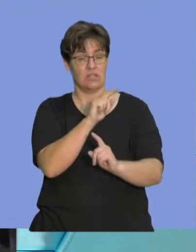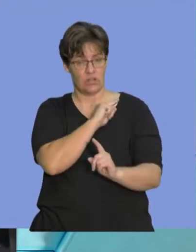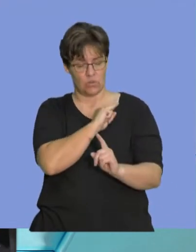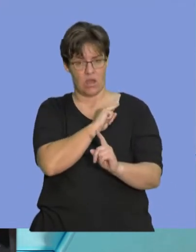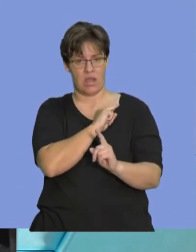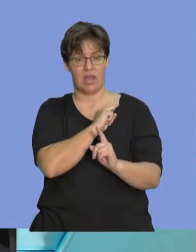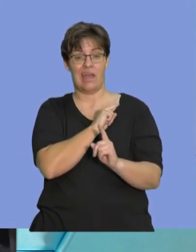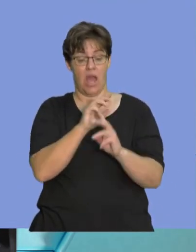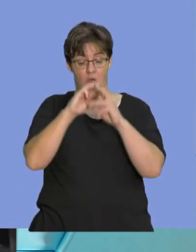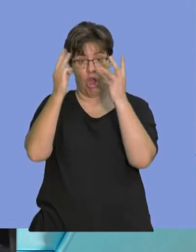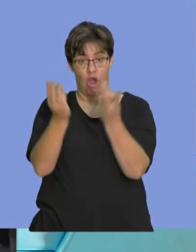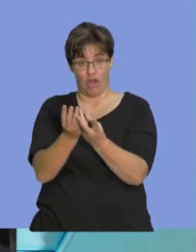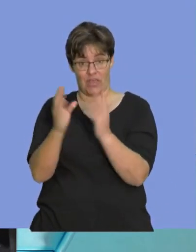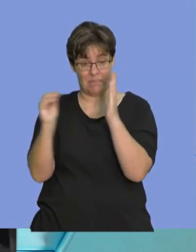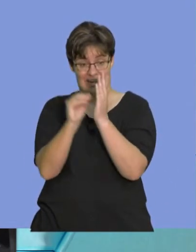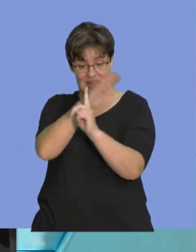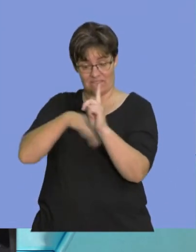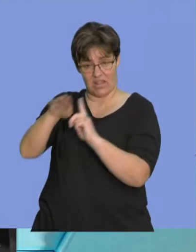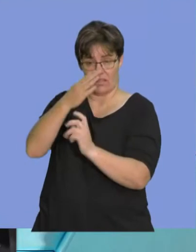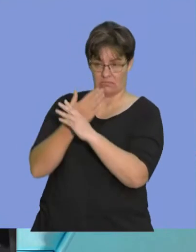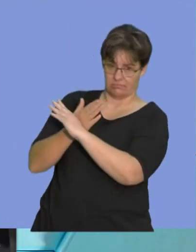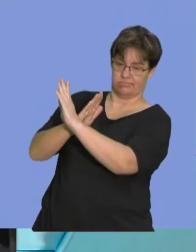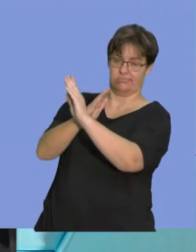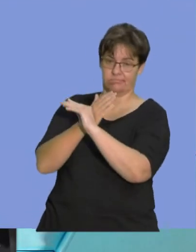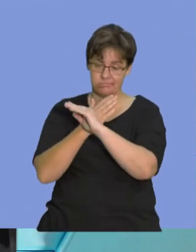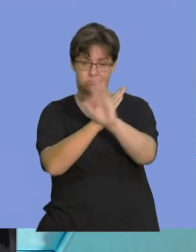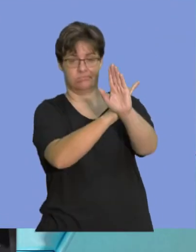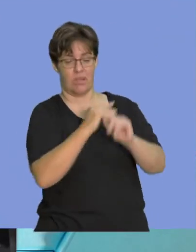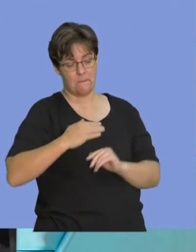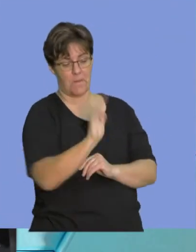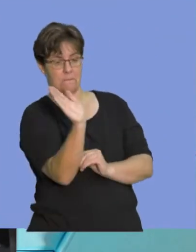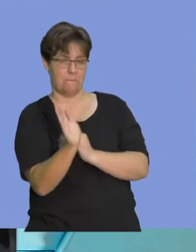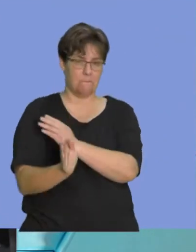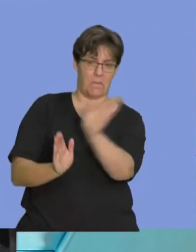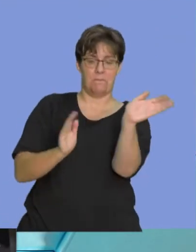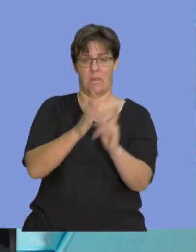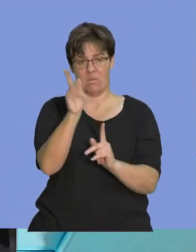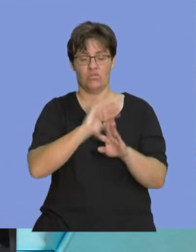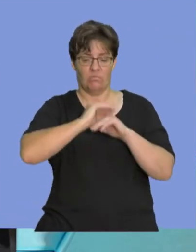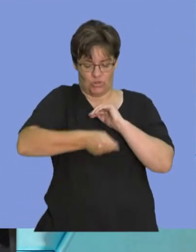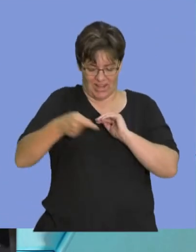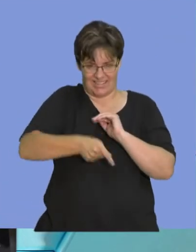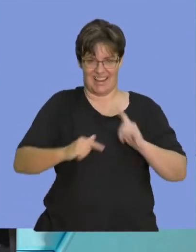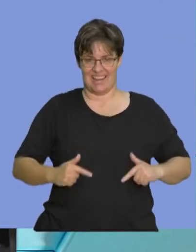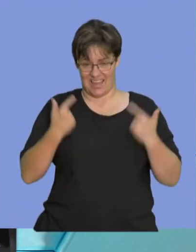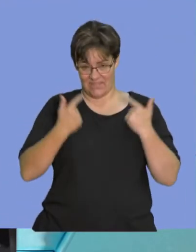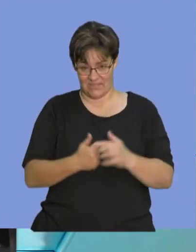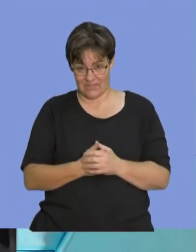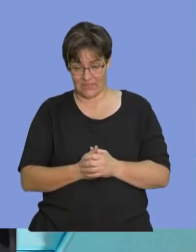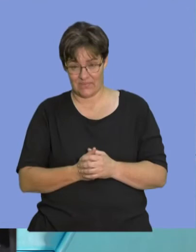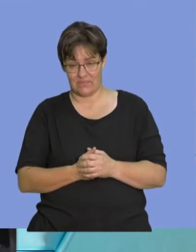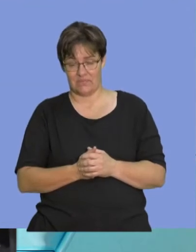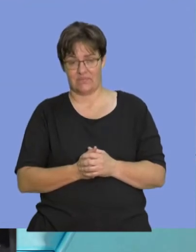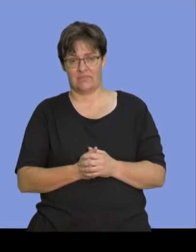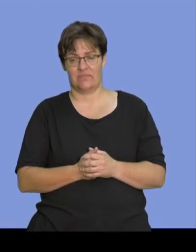Earth's magnetic field kind of deflects them. So when it deflects these solar winds, in a way, it protects, life that